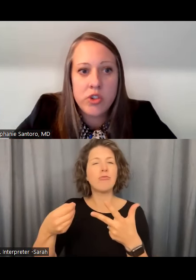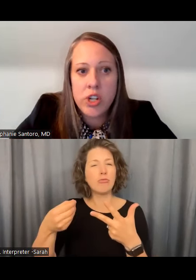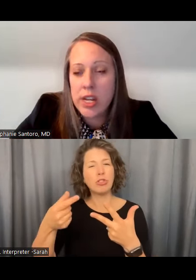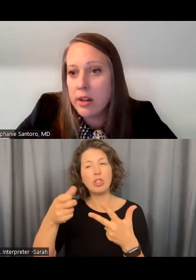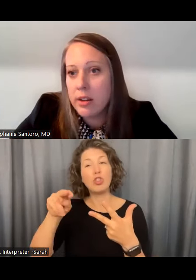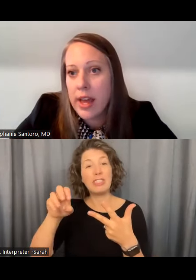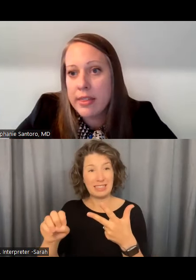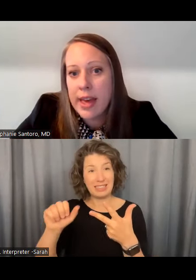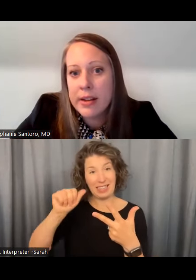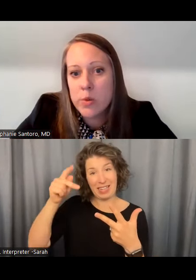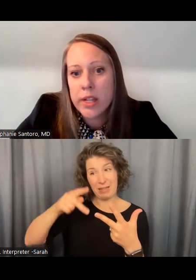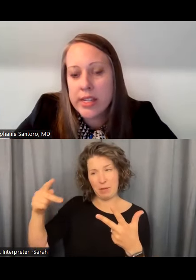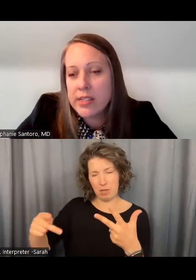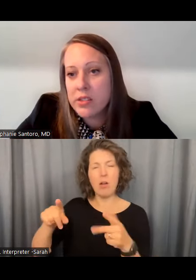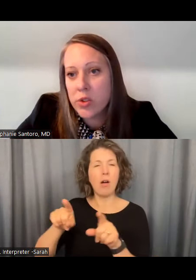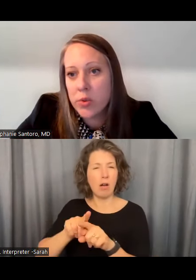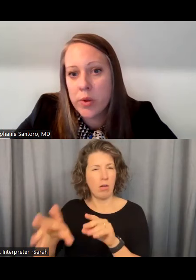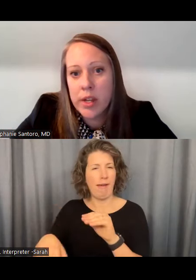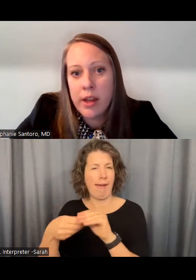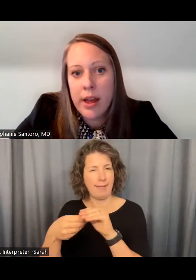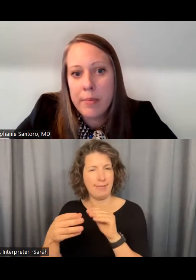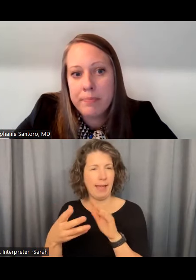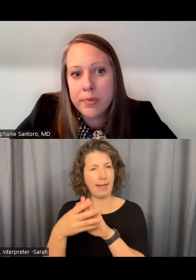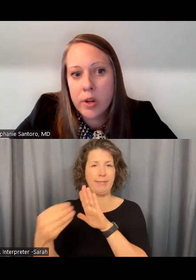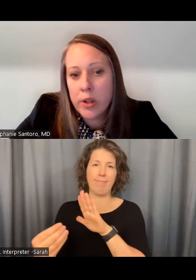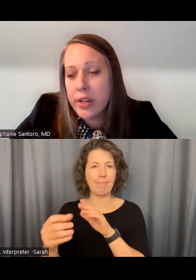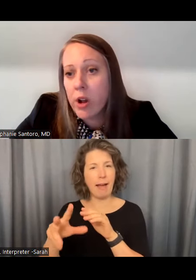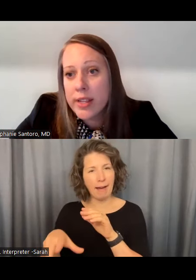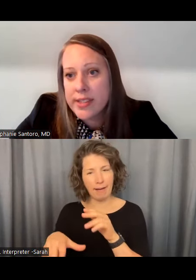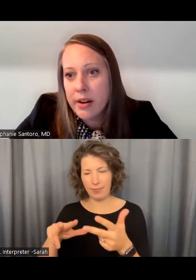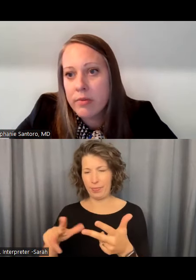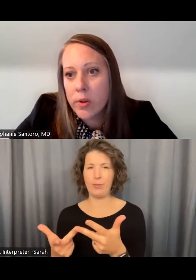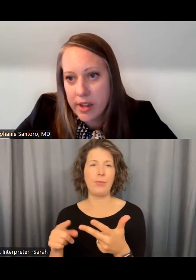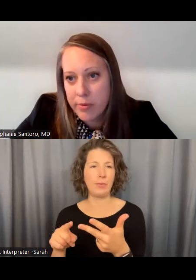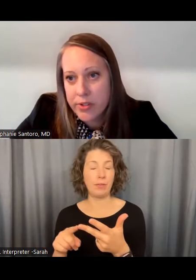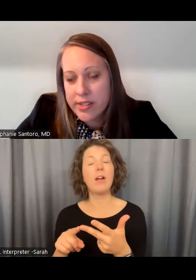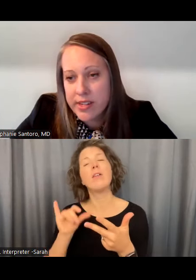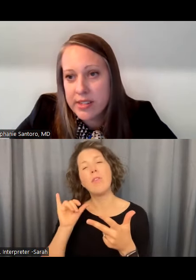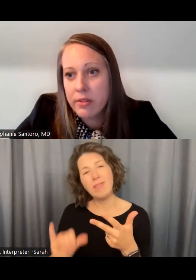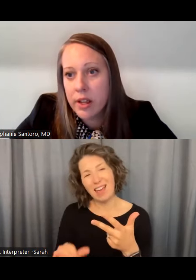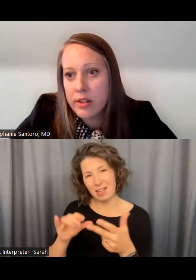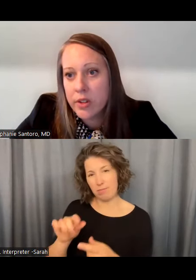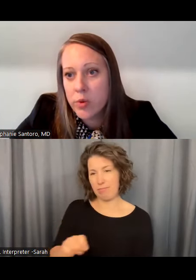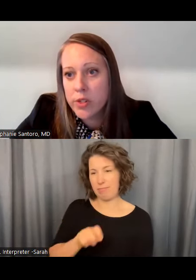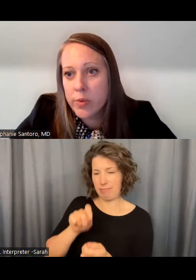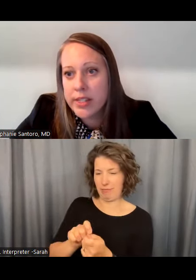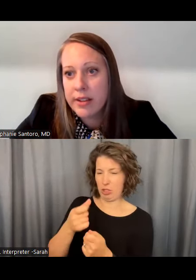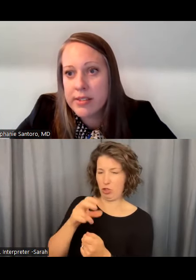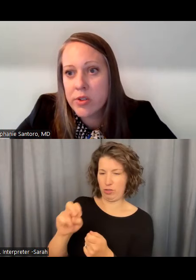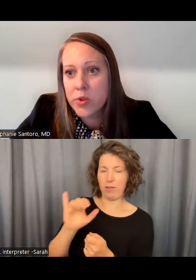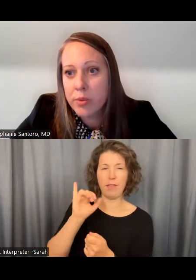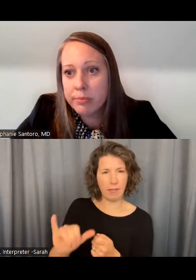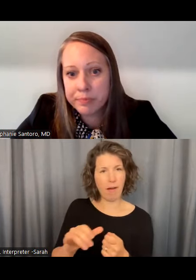this gene, and that is what leads to earlier onset of Alzheimer's disease in individuals with